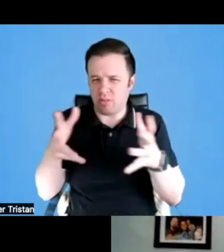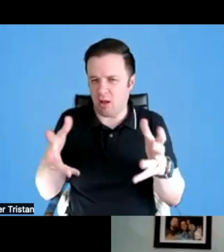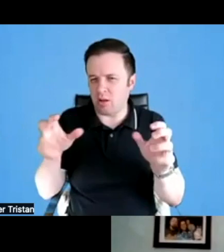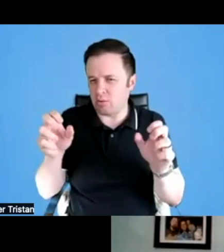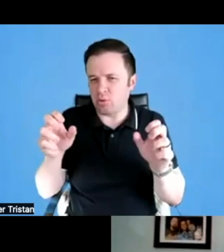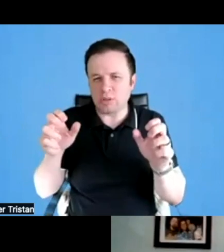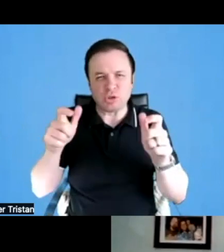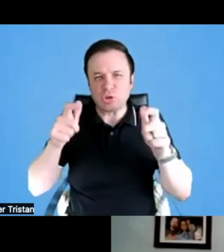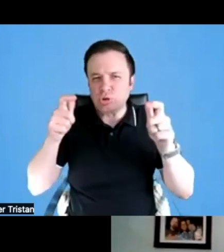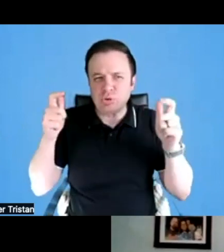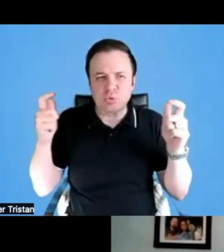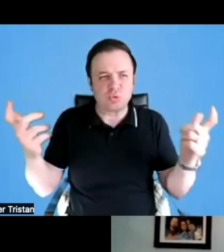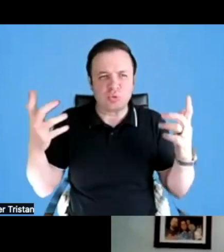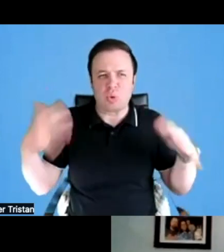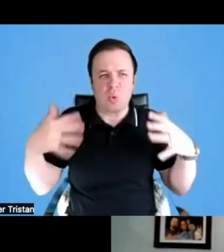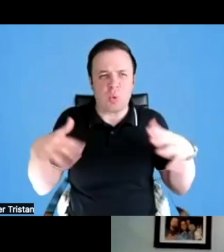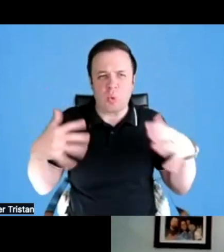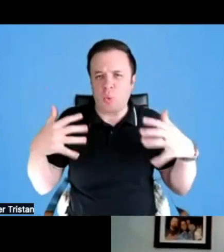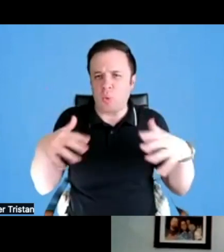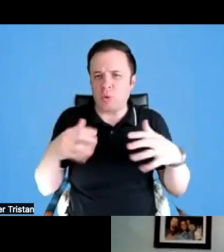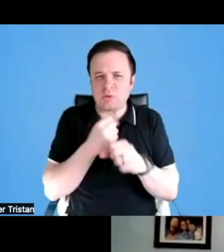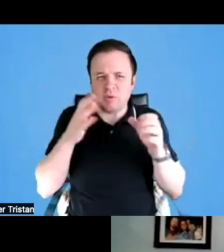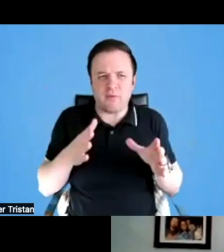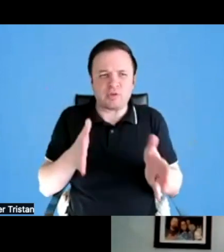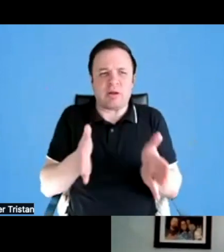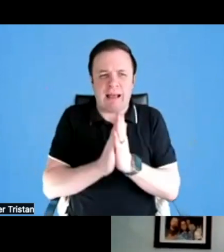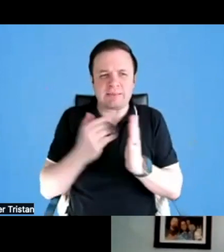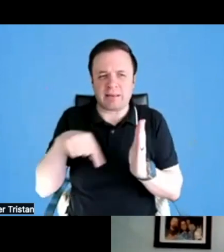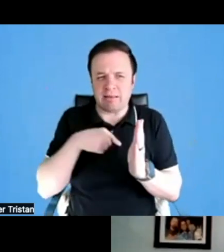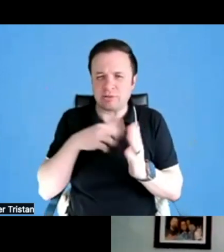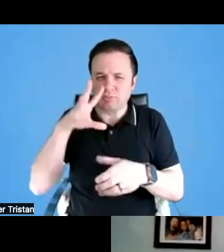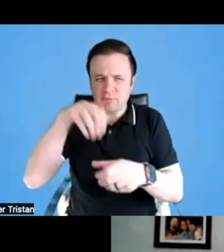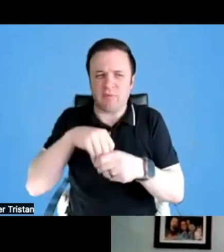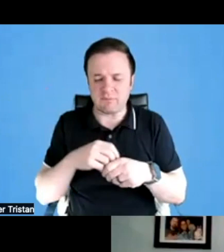just a huge arena that survivors are asking us to enter.